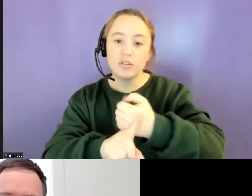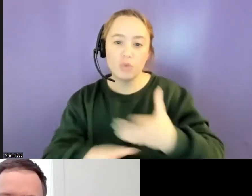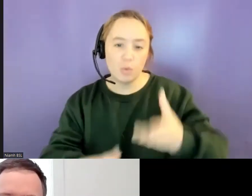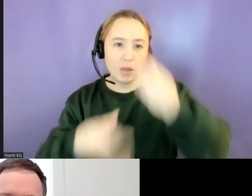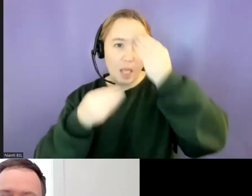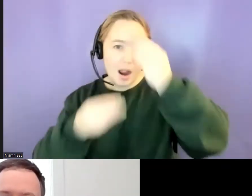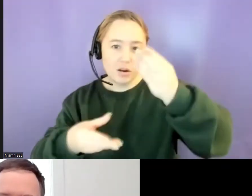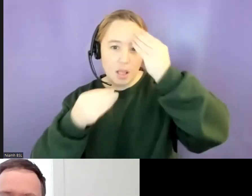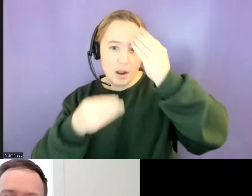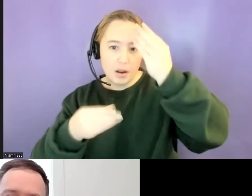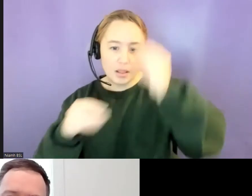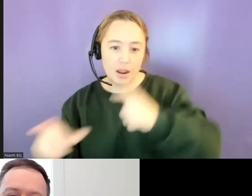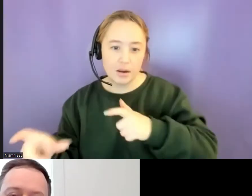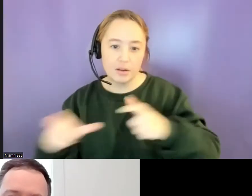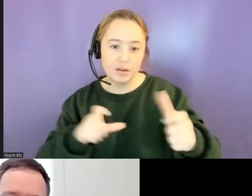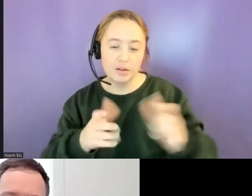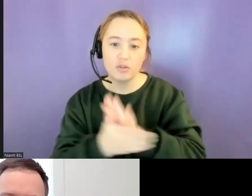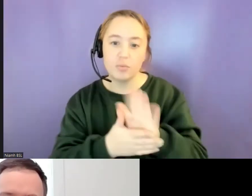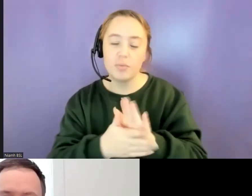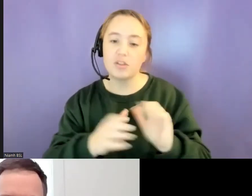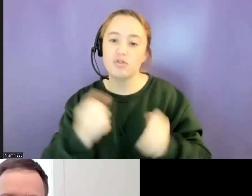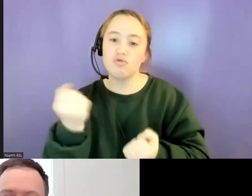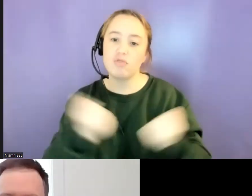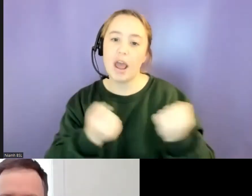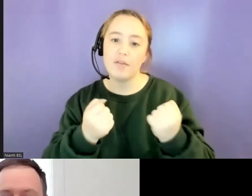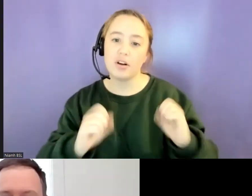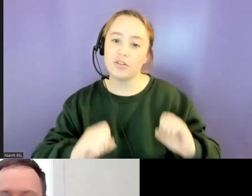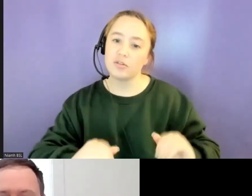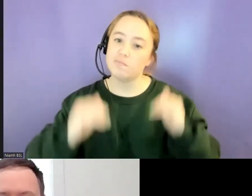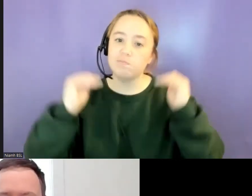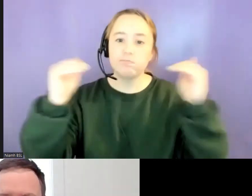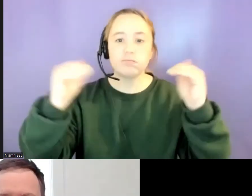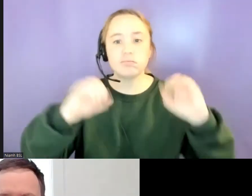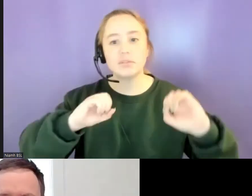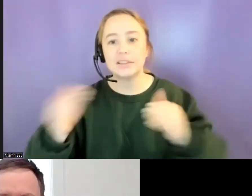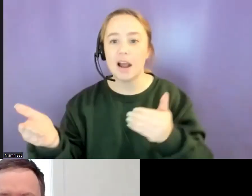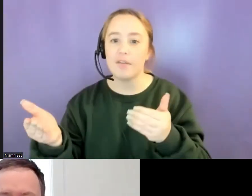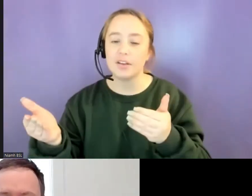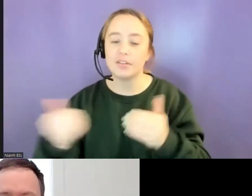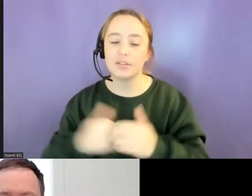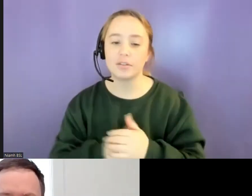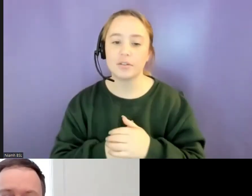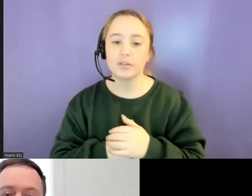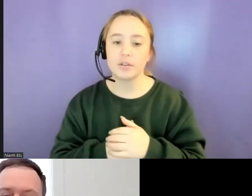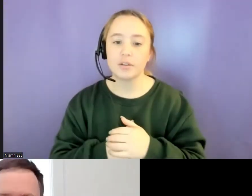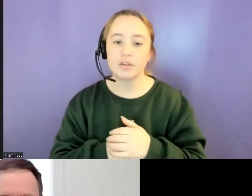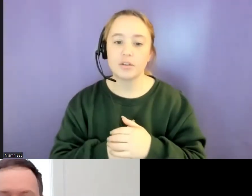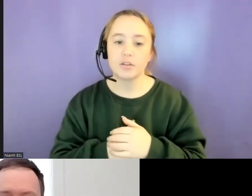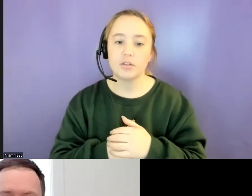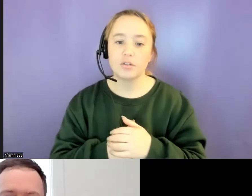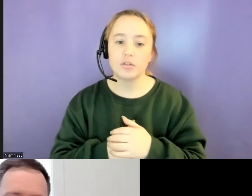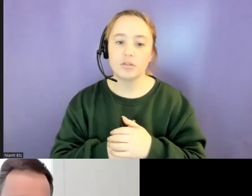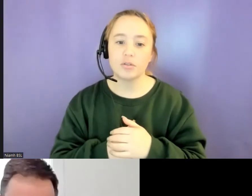our drivers to deliver a great service for everyone that uses our service, whether that be